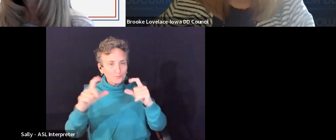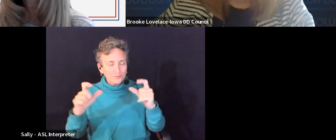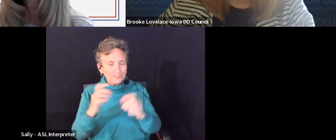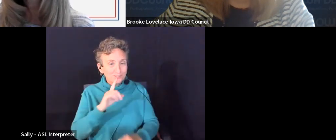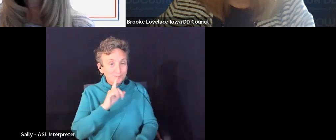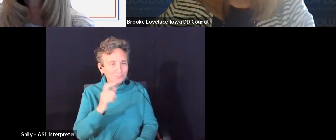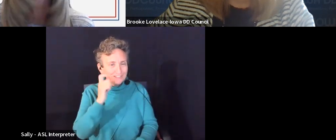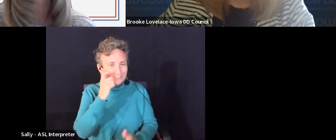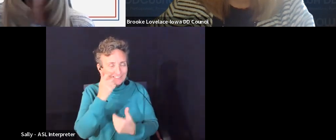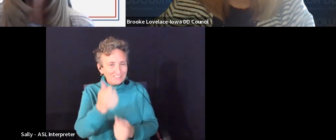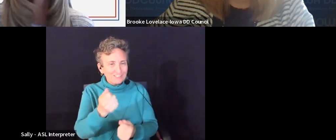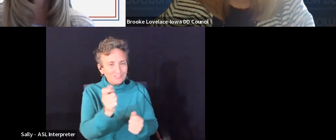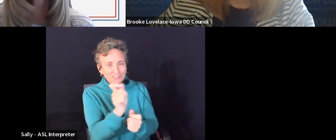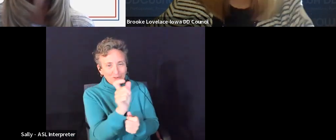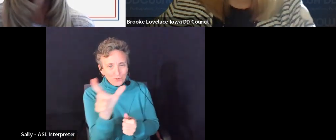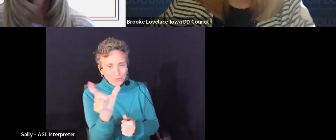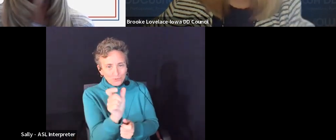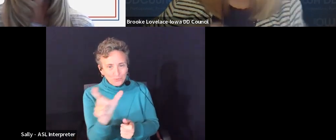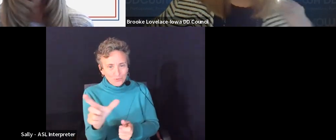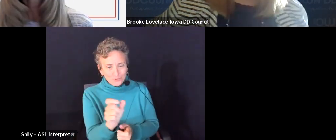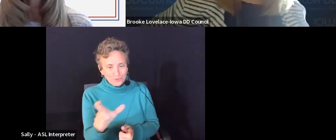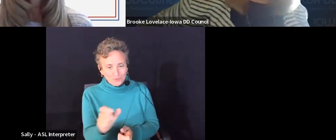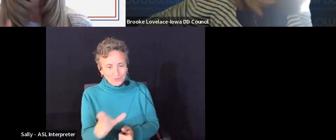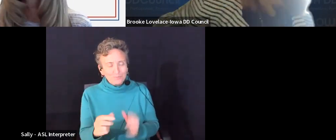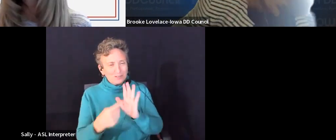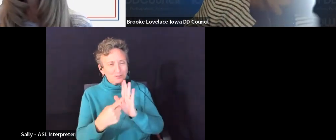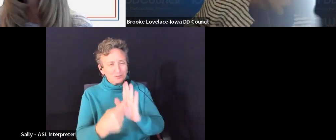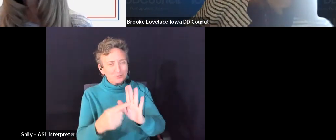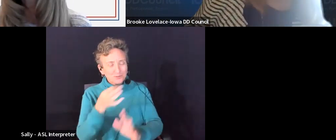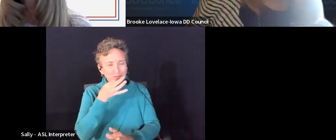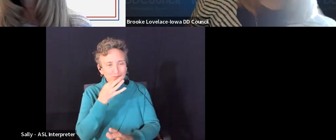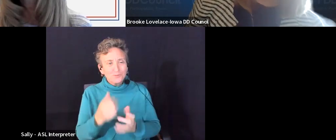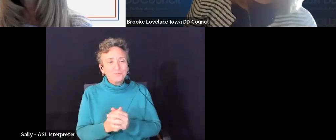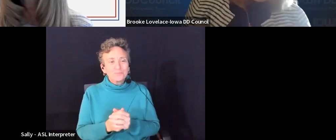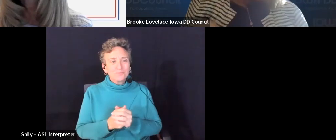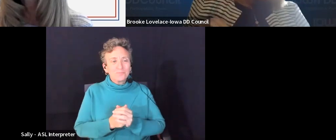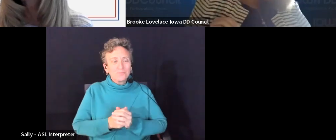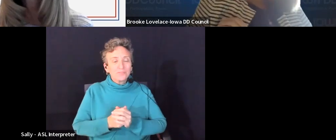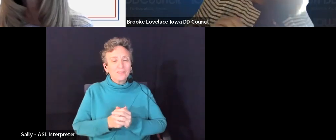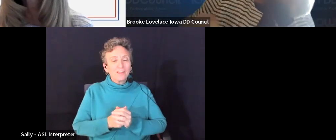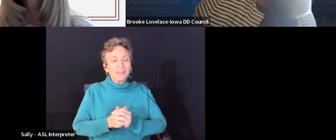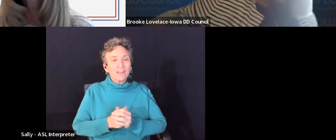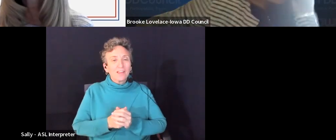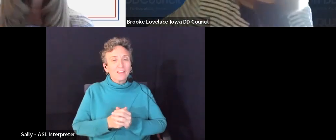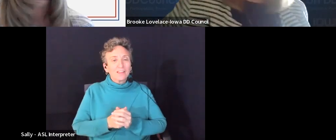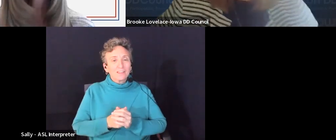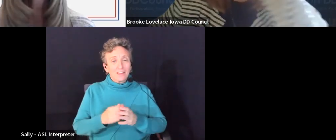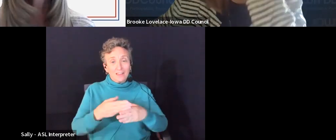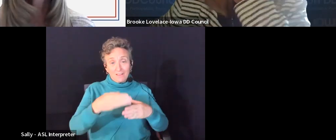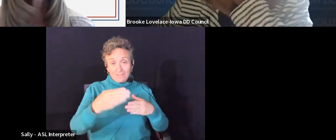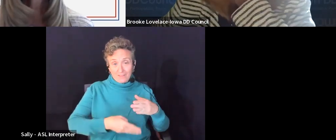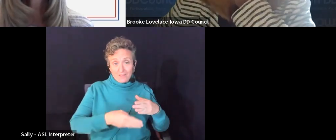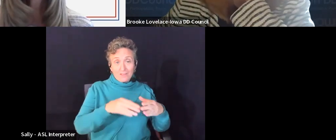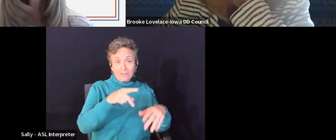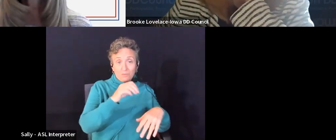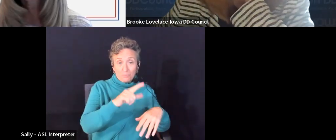watch those results. We'll share them here in just a minute. And as soon as I end that poll and show those